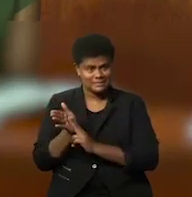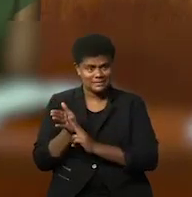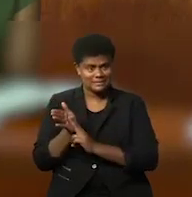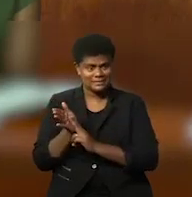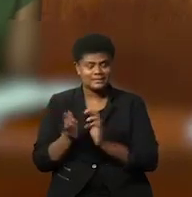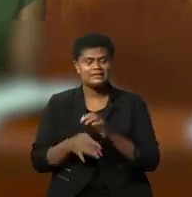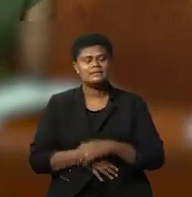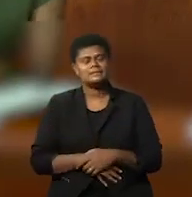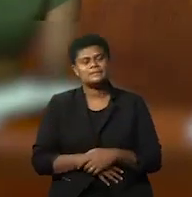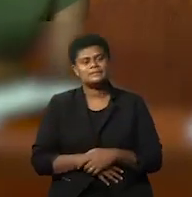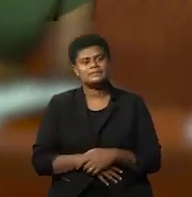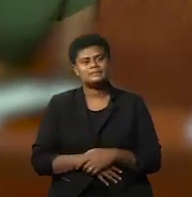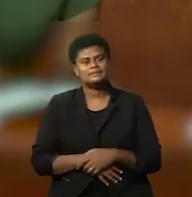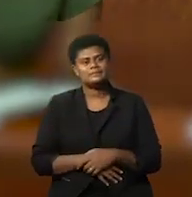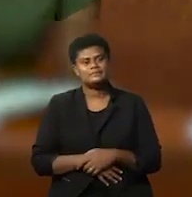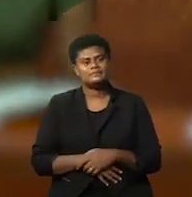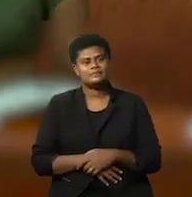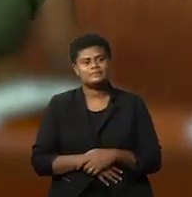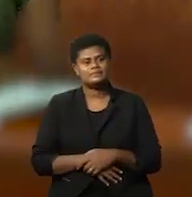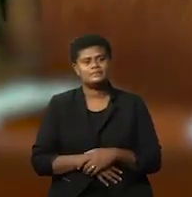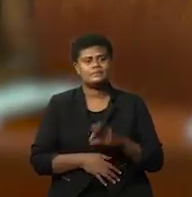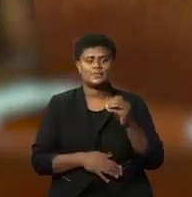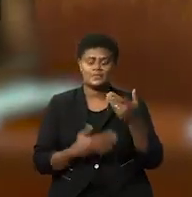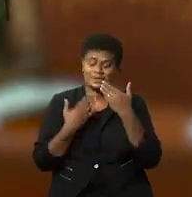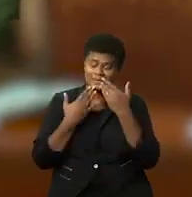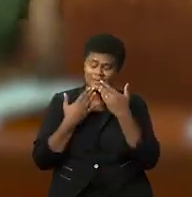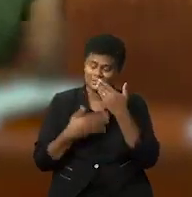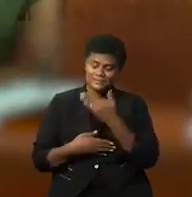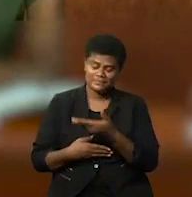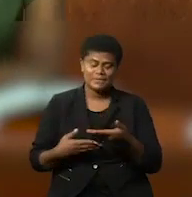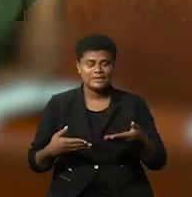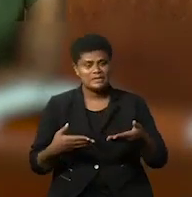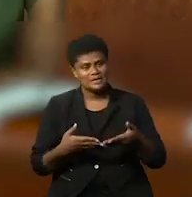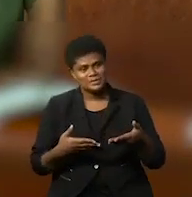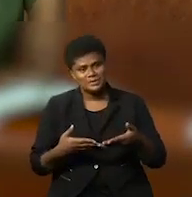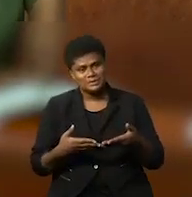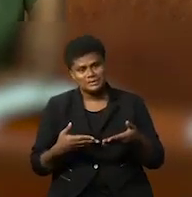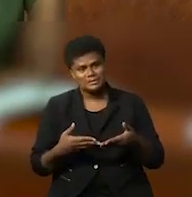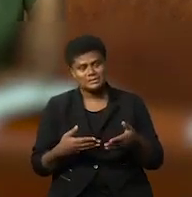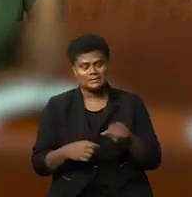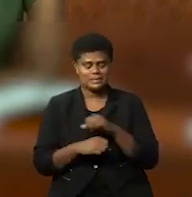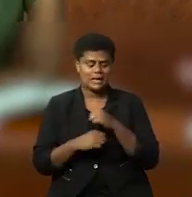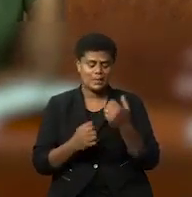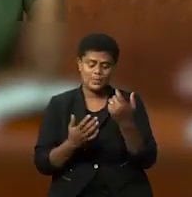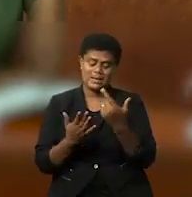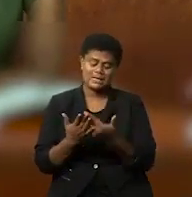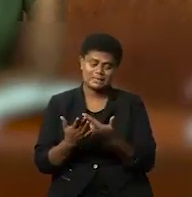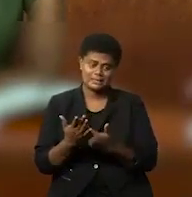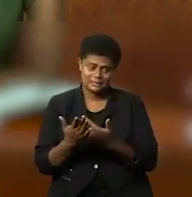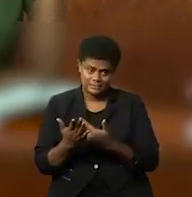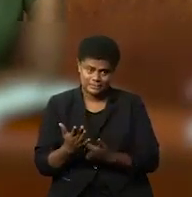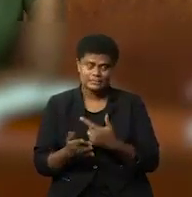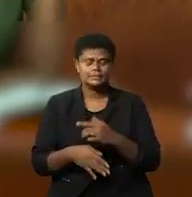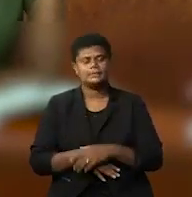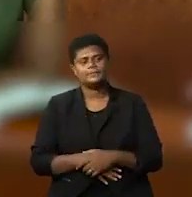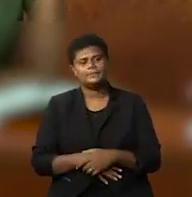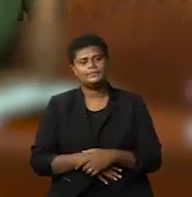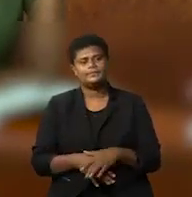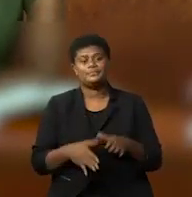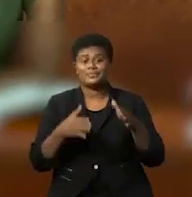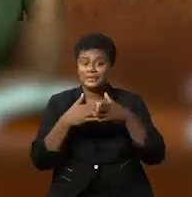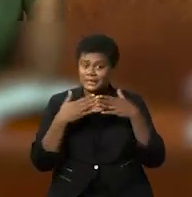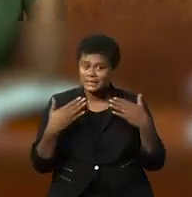Brother Etika. Thank you so much for that lovely introduction to the lesson. Now, I want